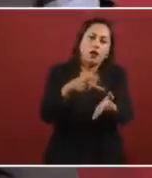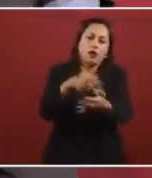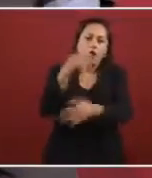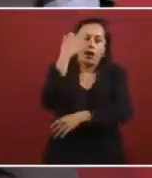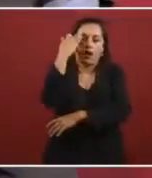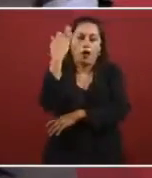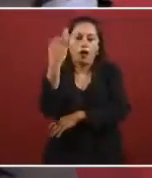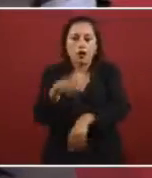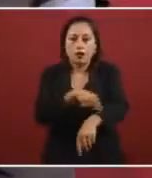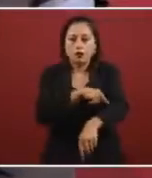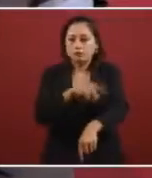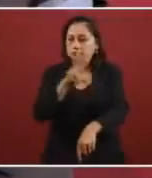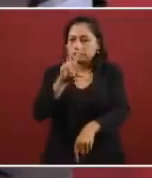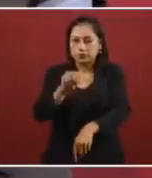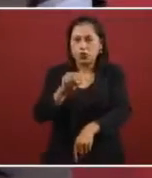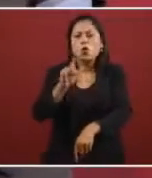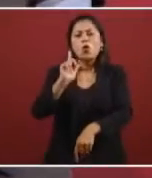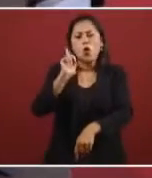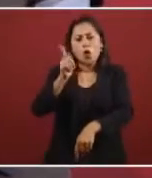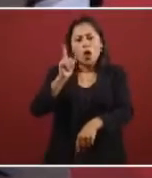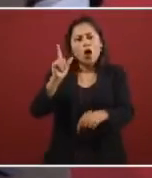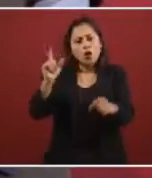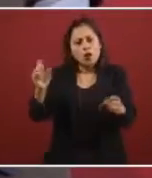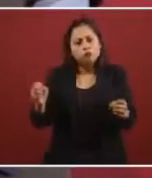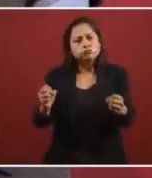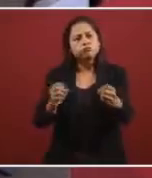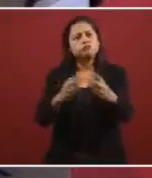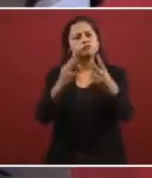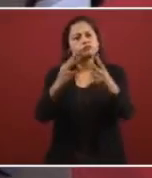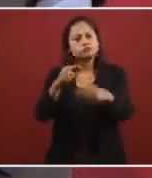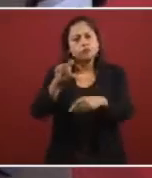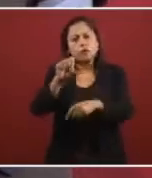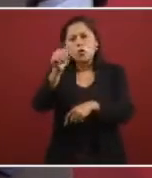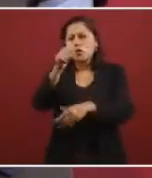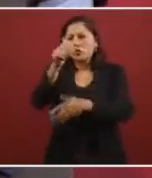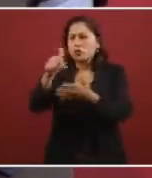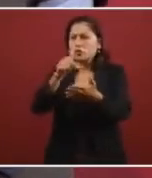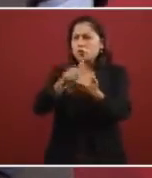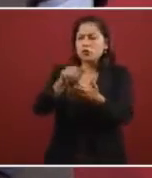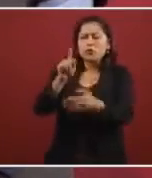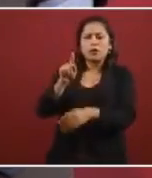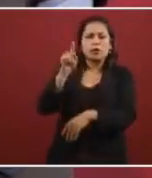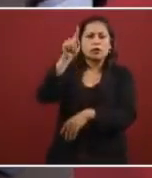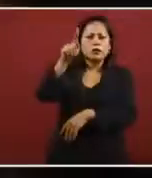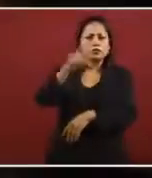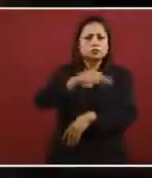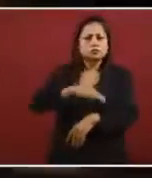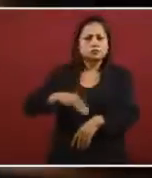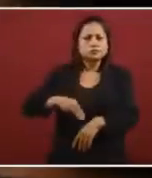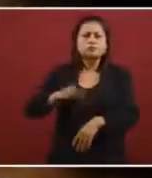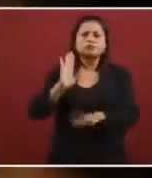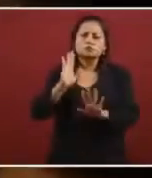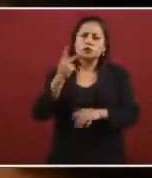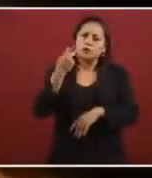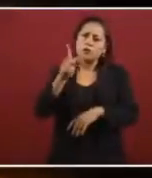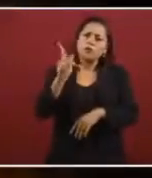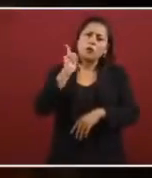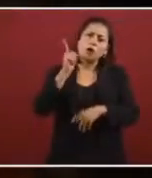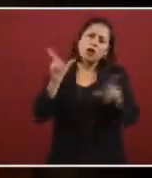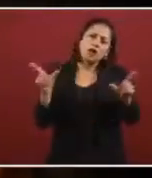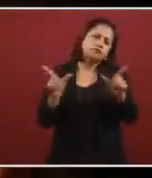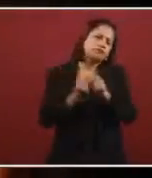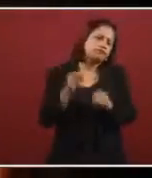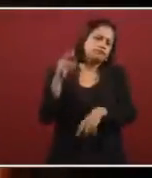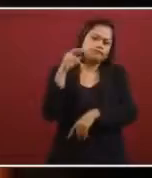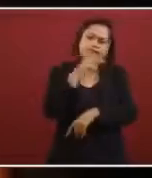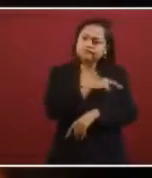este with this case already resolved, y and aquí this vamos matter is resolved. entre todos a seguirle dando And we will seguimiento. all together be Pues muy following bien, this este case.